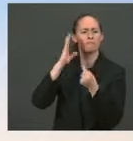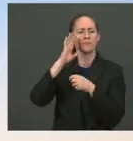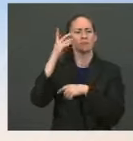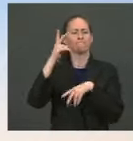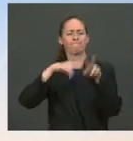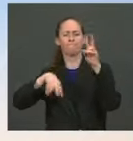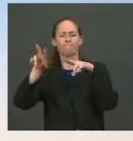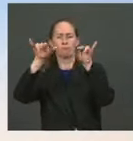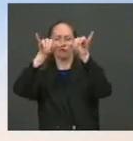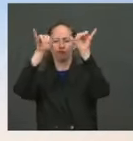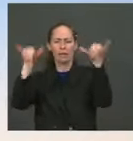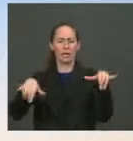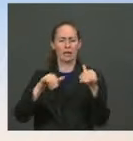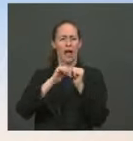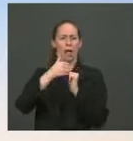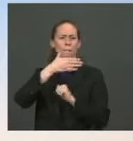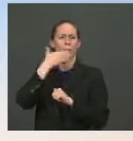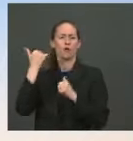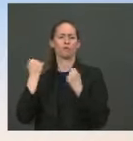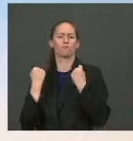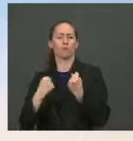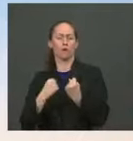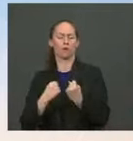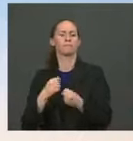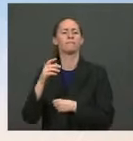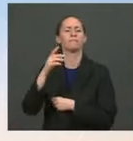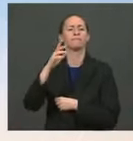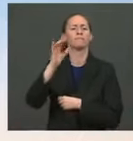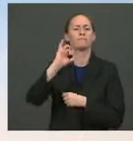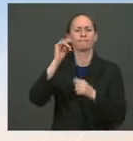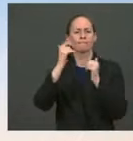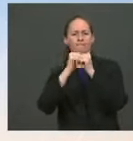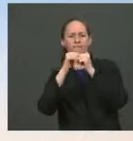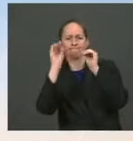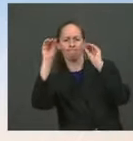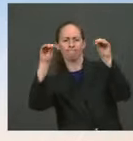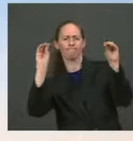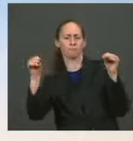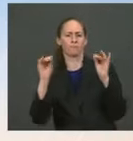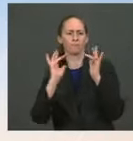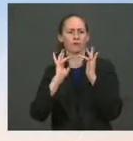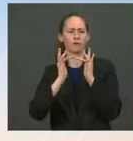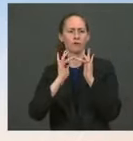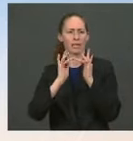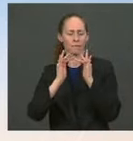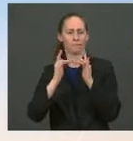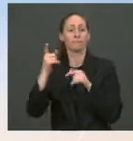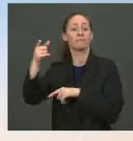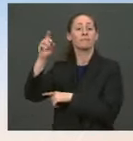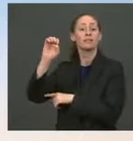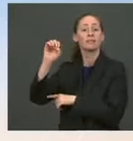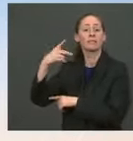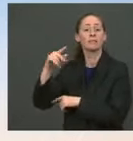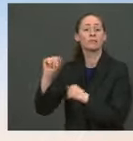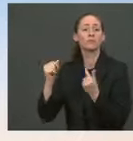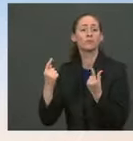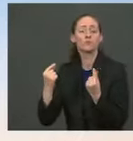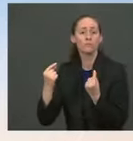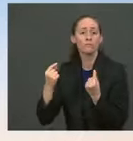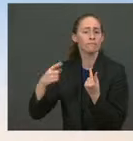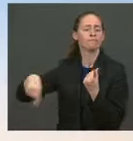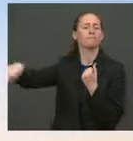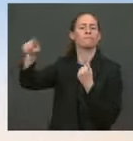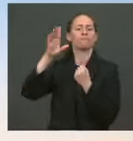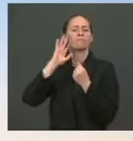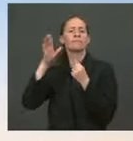American, as we just heard from the Secretary herself. You have the Environmental Protection Agency, and they're going to be replacing